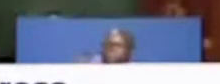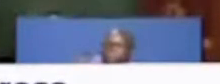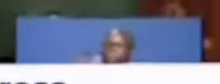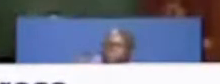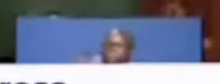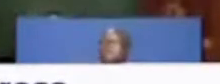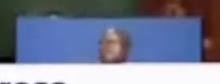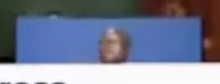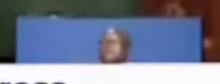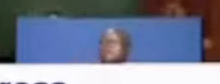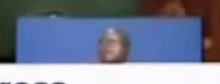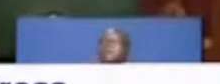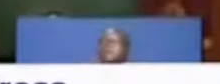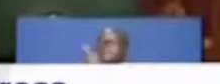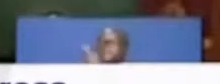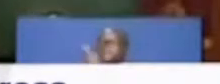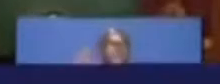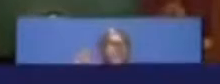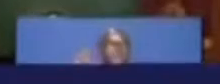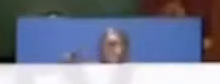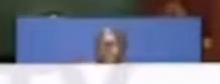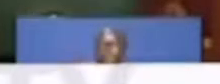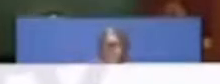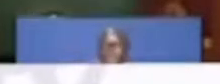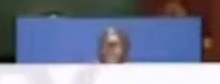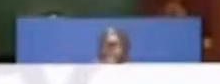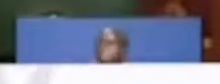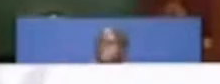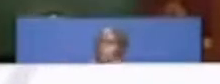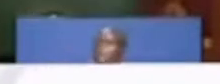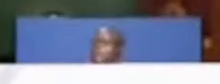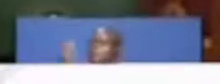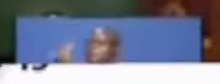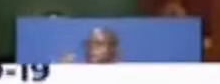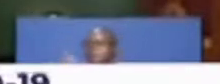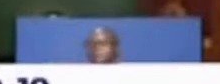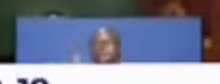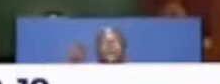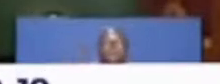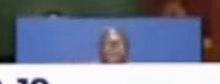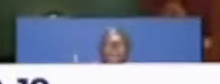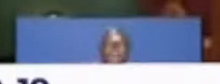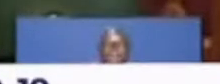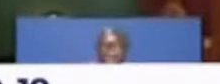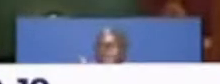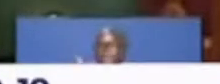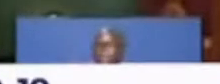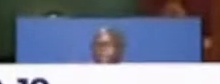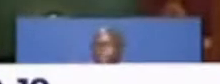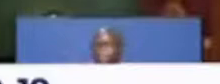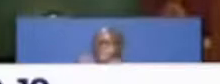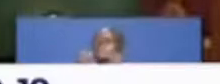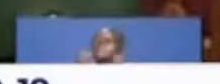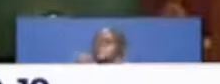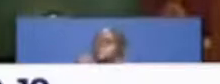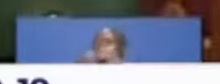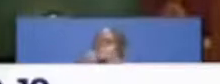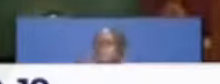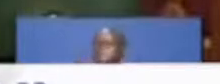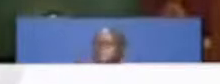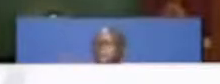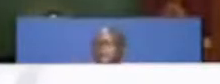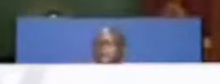I also use the word acceleration to imply the mechanism of multiplying our